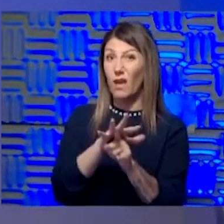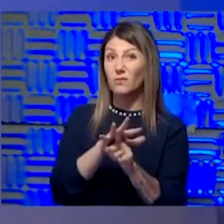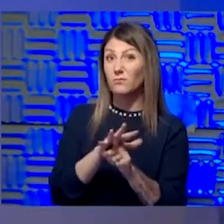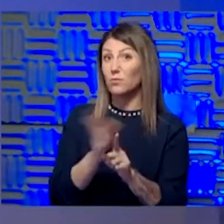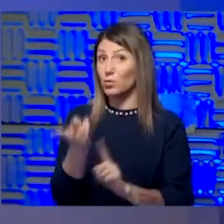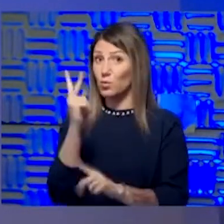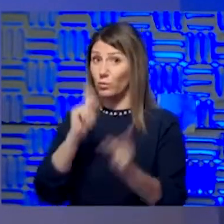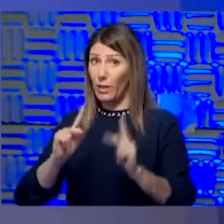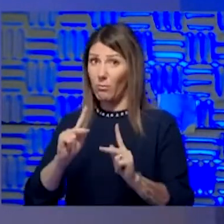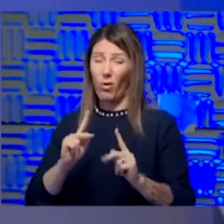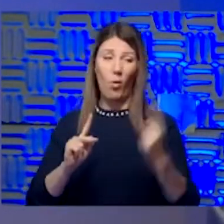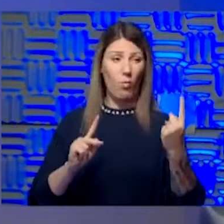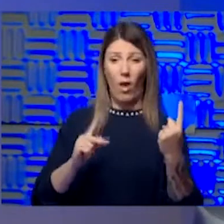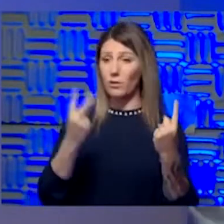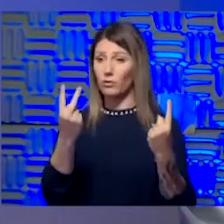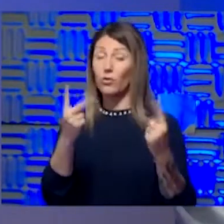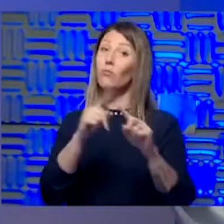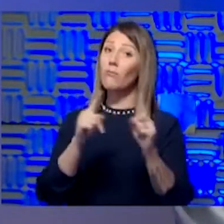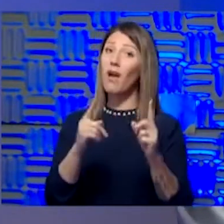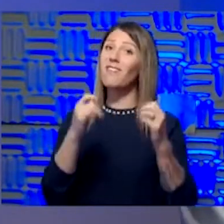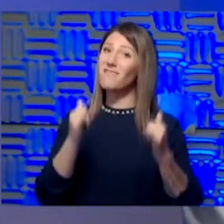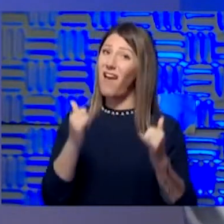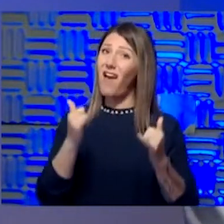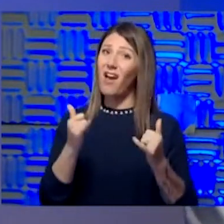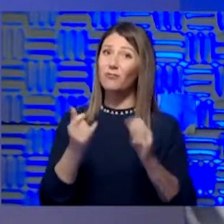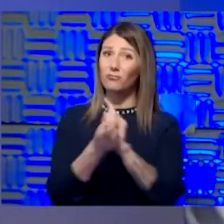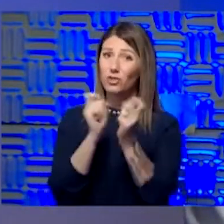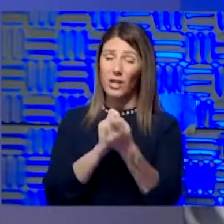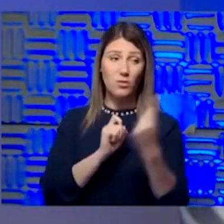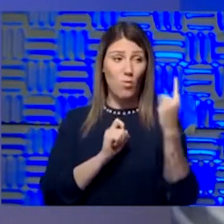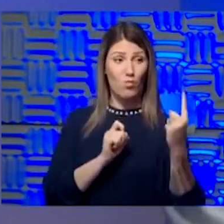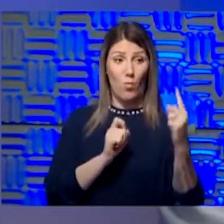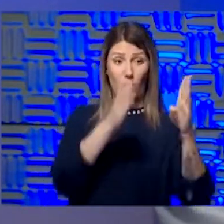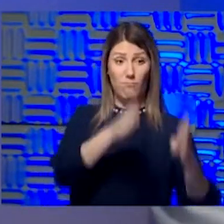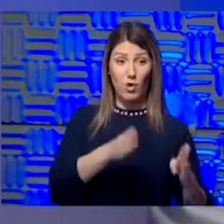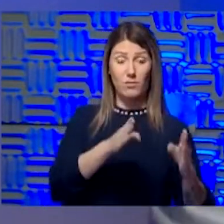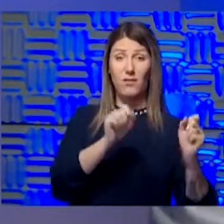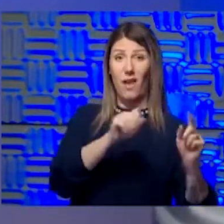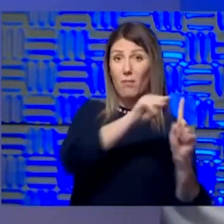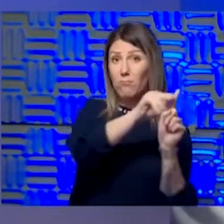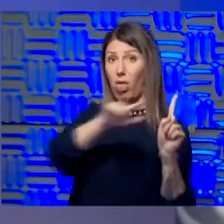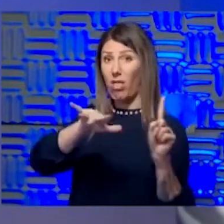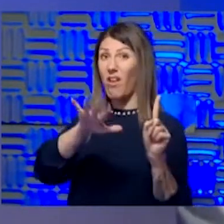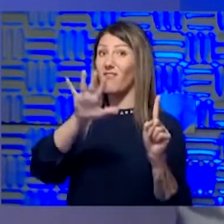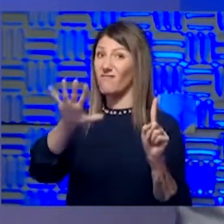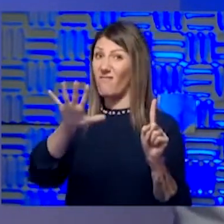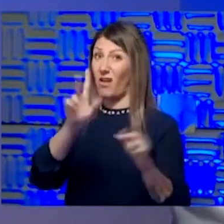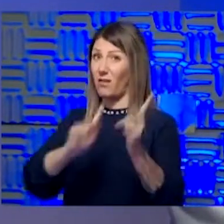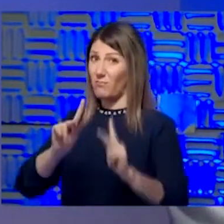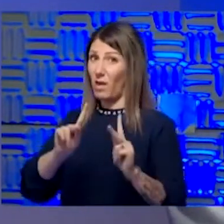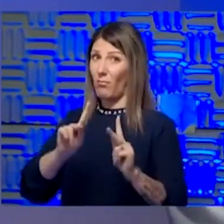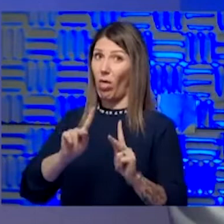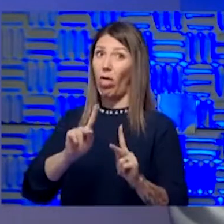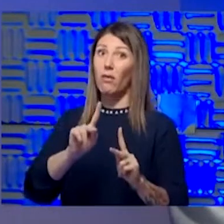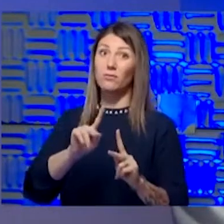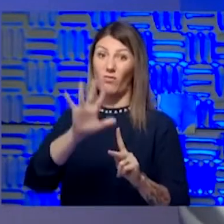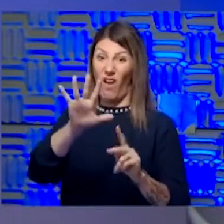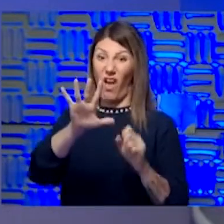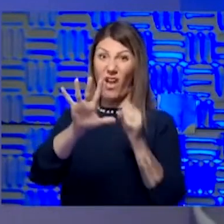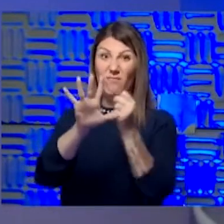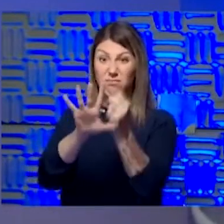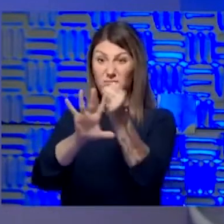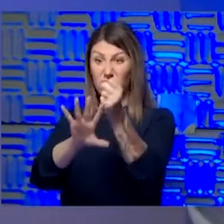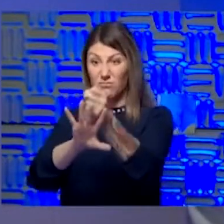so when you have one person, they have a high likelihood of infecting 5 people, and those 5 people have 5. And so this is how we can get exponential